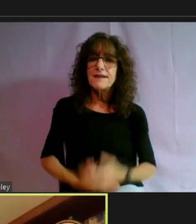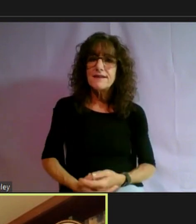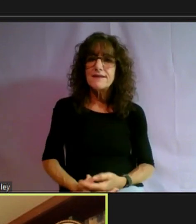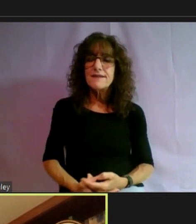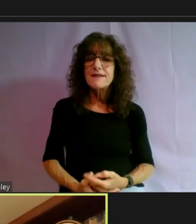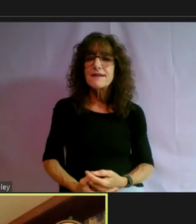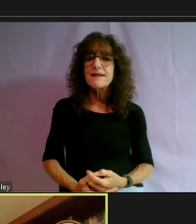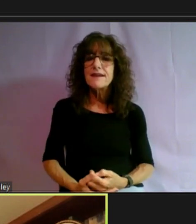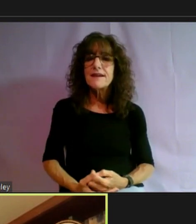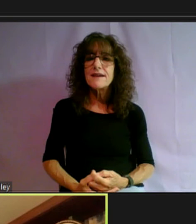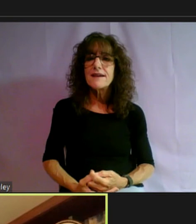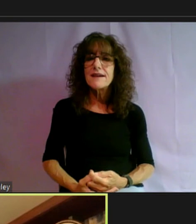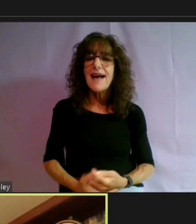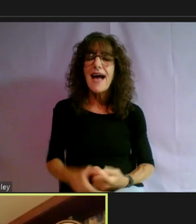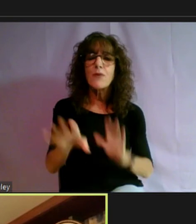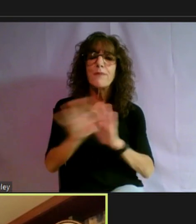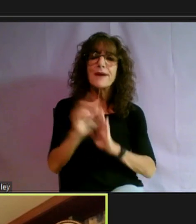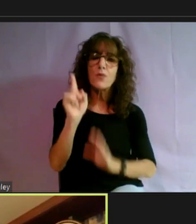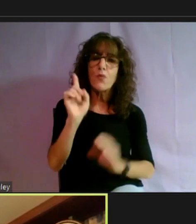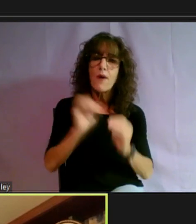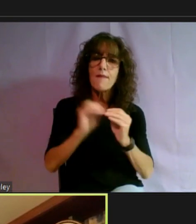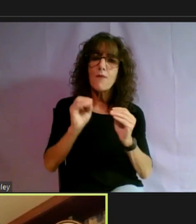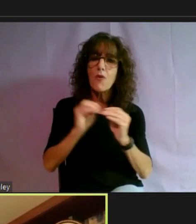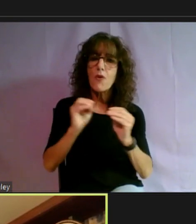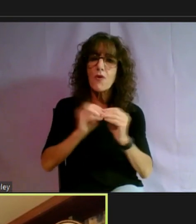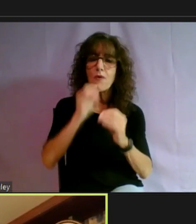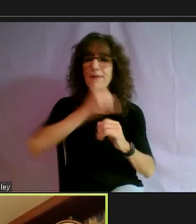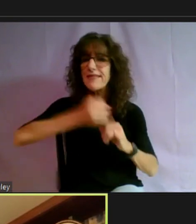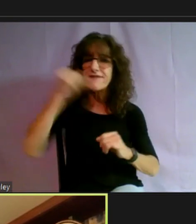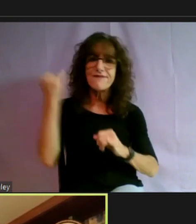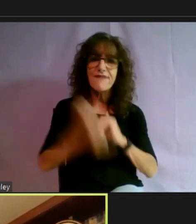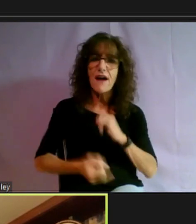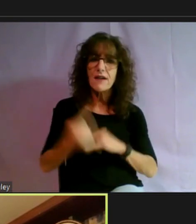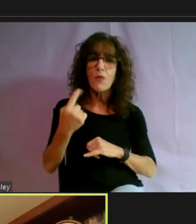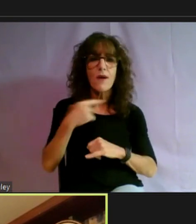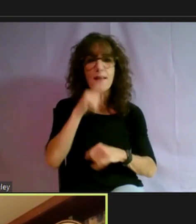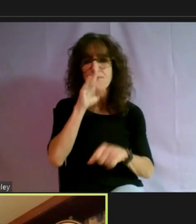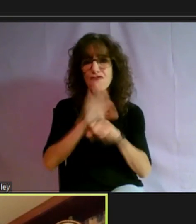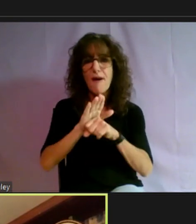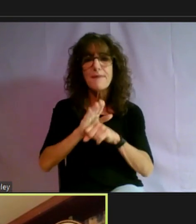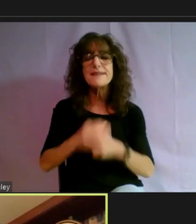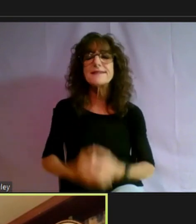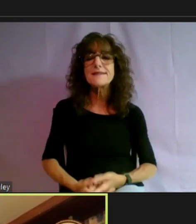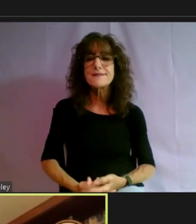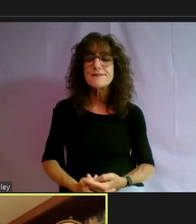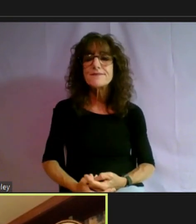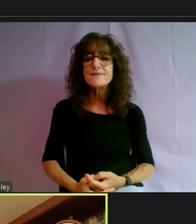All right. I'm going to pick one more here, and that's going to be the final one, I promise.